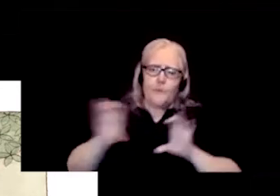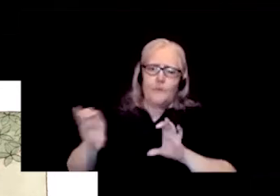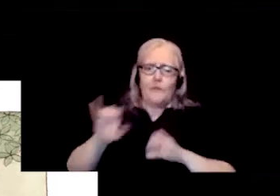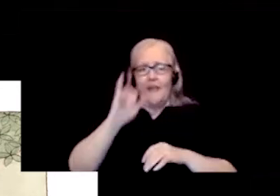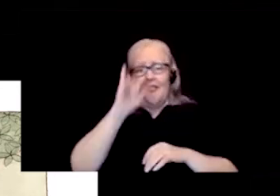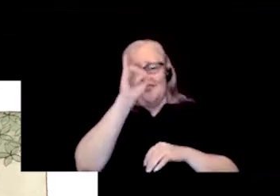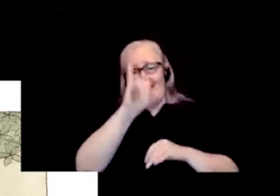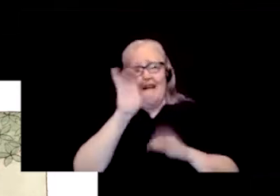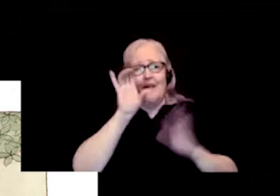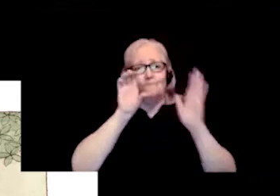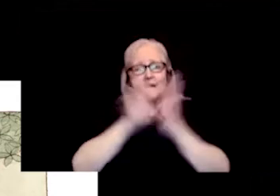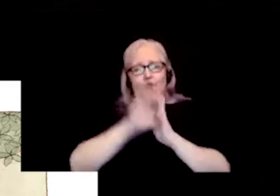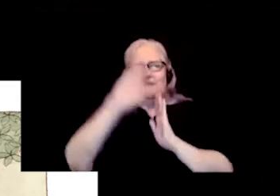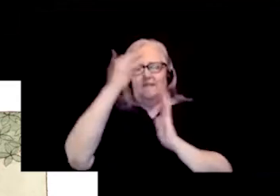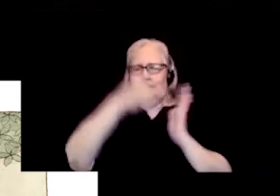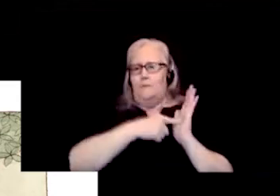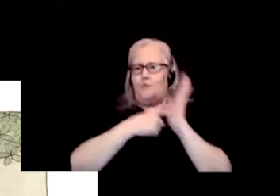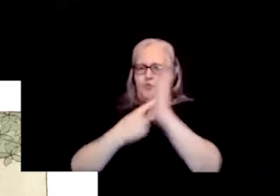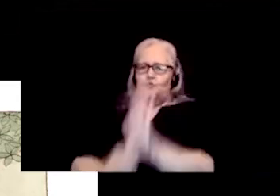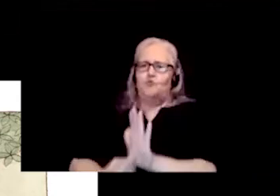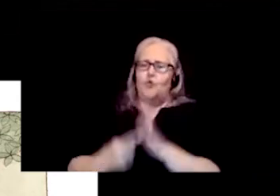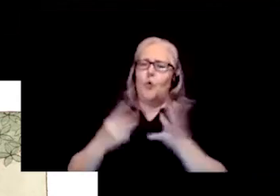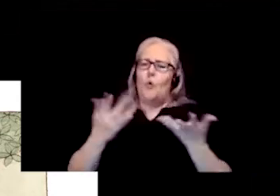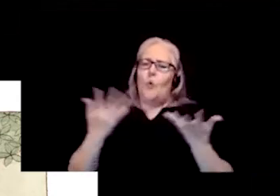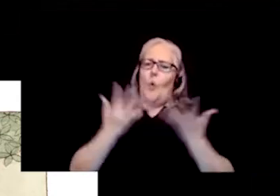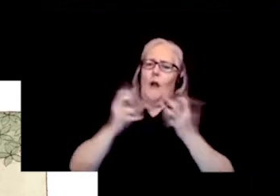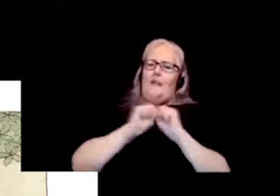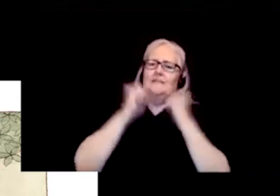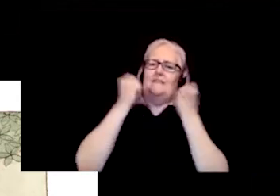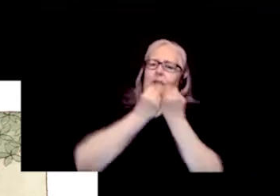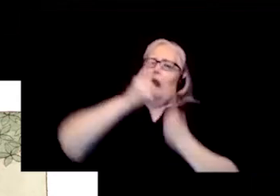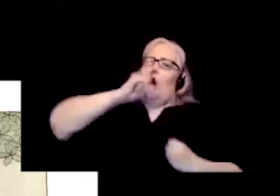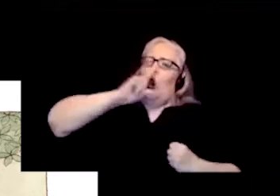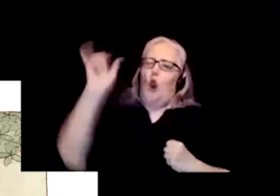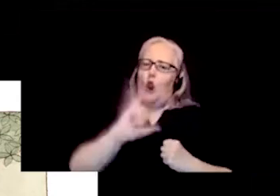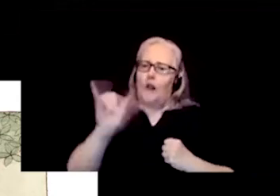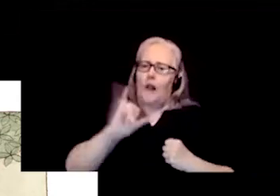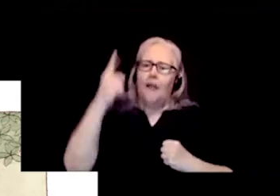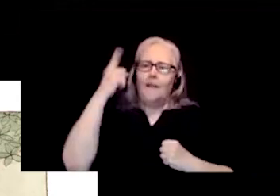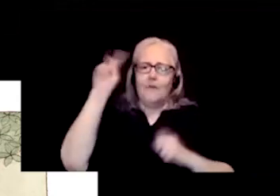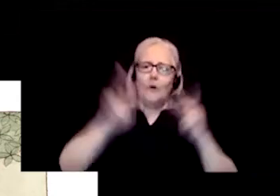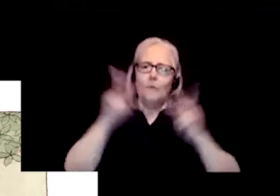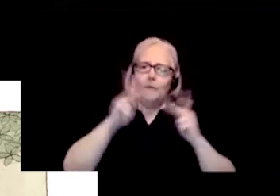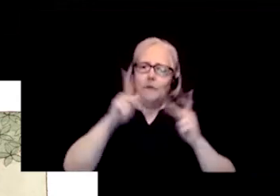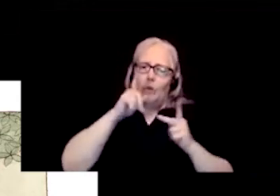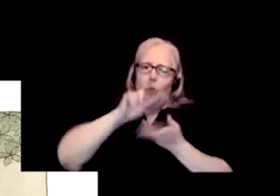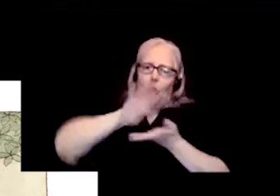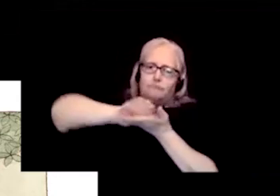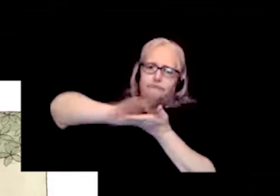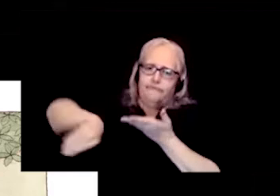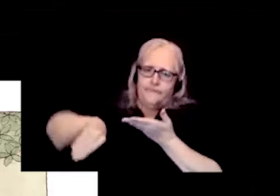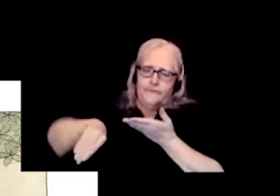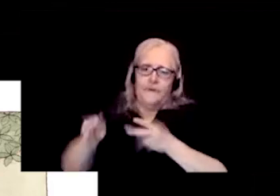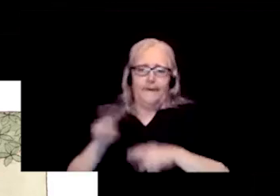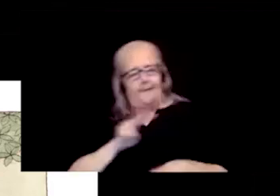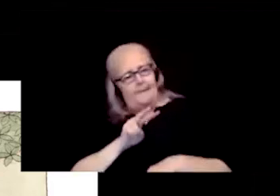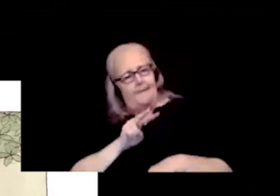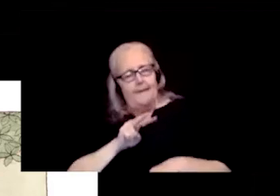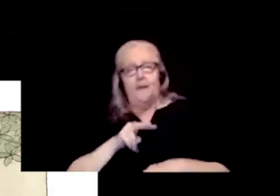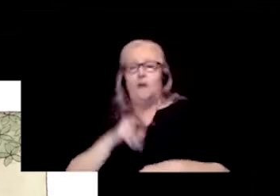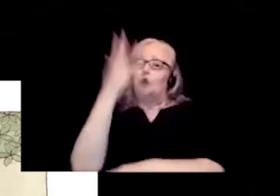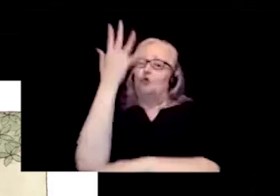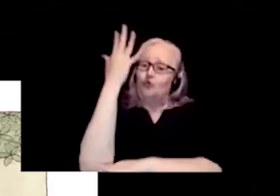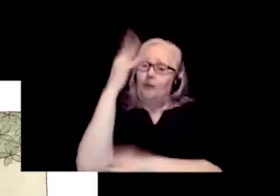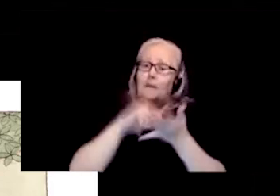society currently has to offer some of its most vulnerable and marginalized people. The tree represents